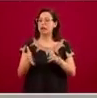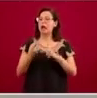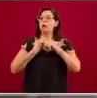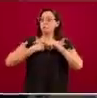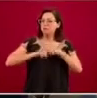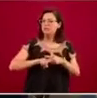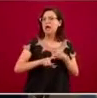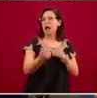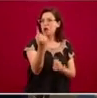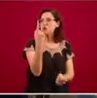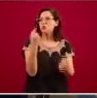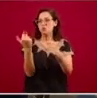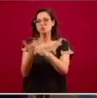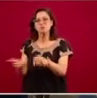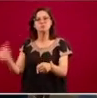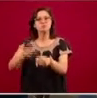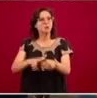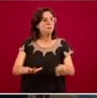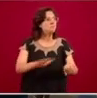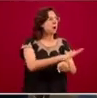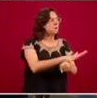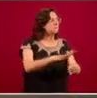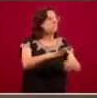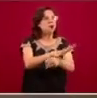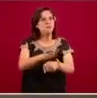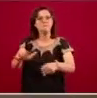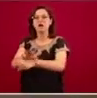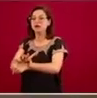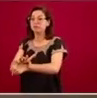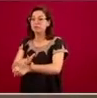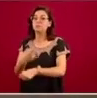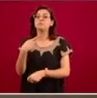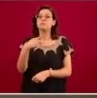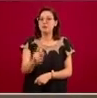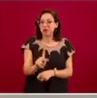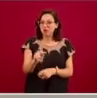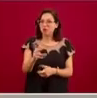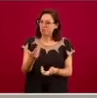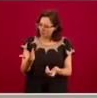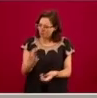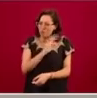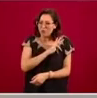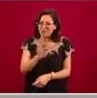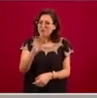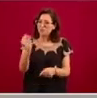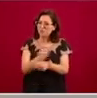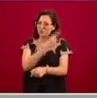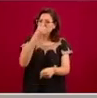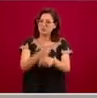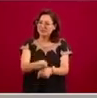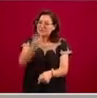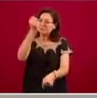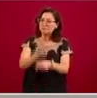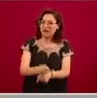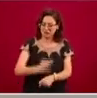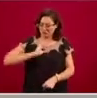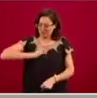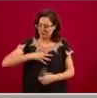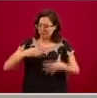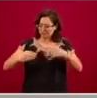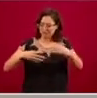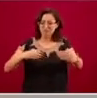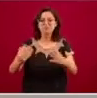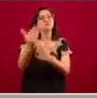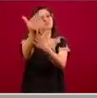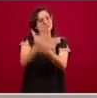to the reality that we will be seeing hospitals that are full. So if you want to